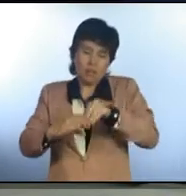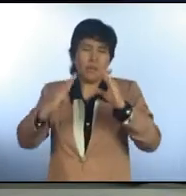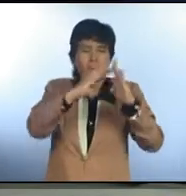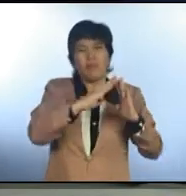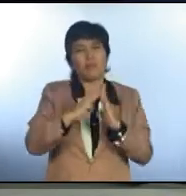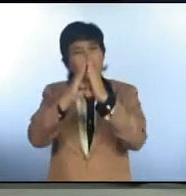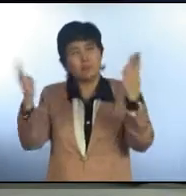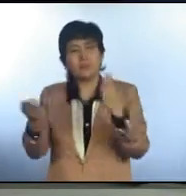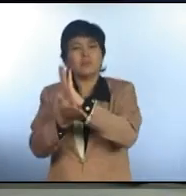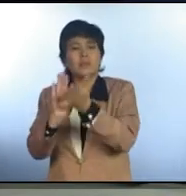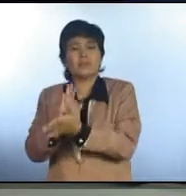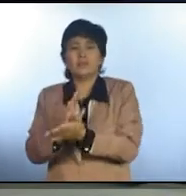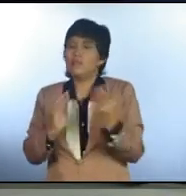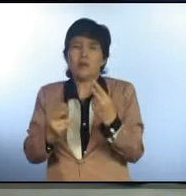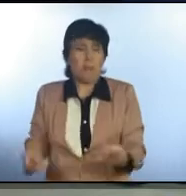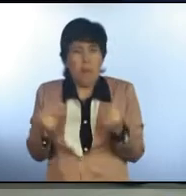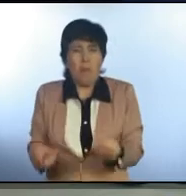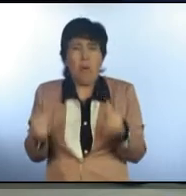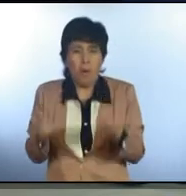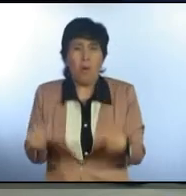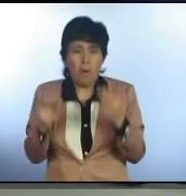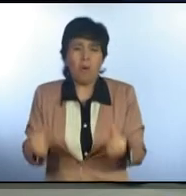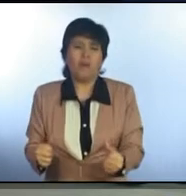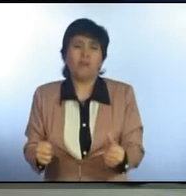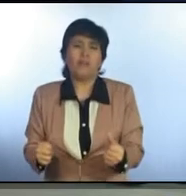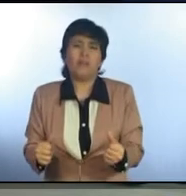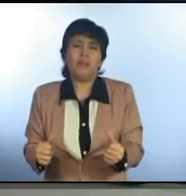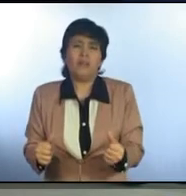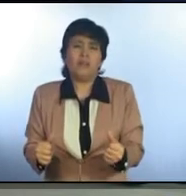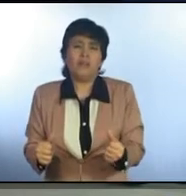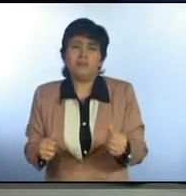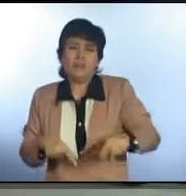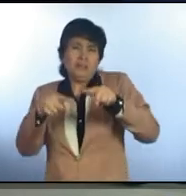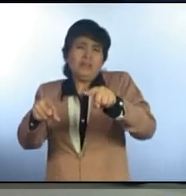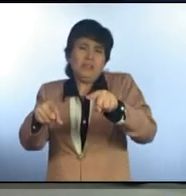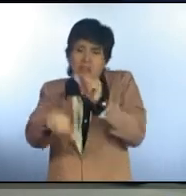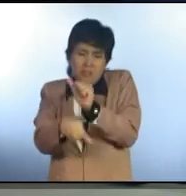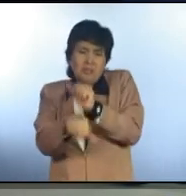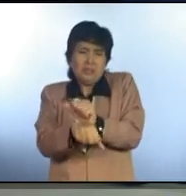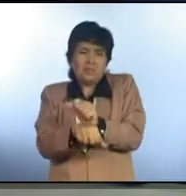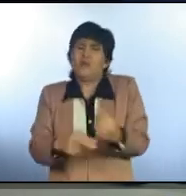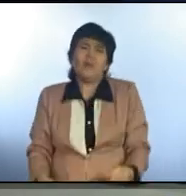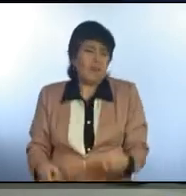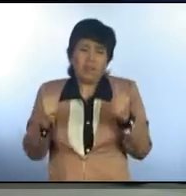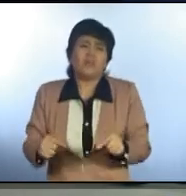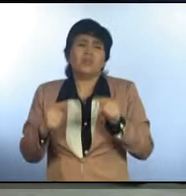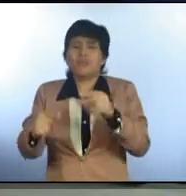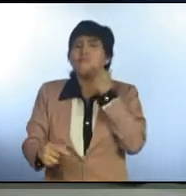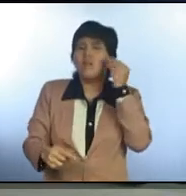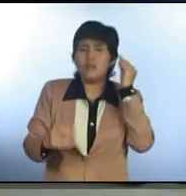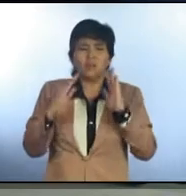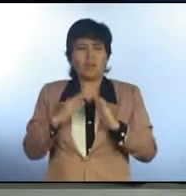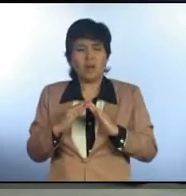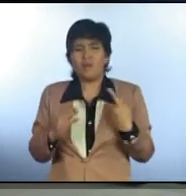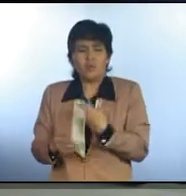Everyone is in a really hurry way. We hurry to go to work, we hurry to go back